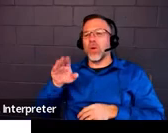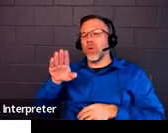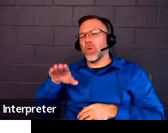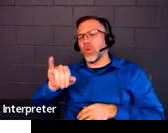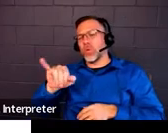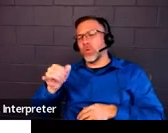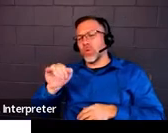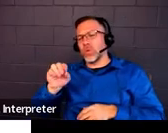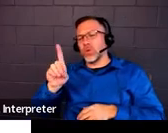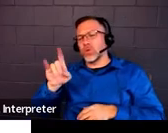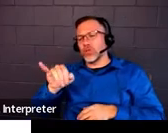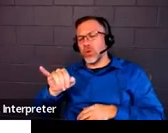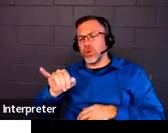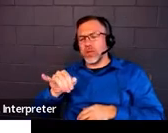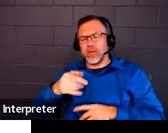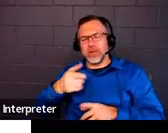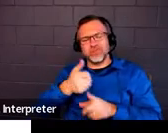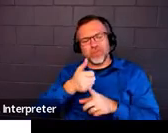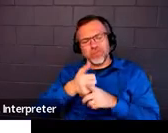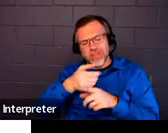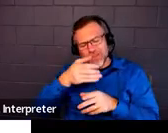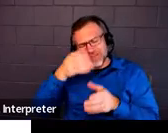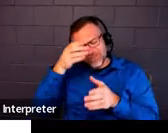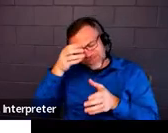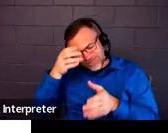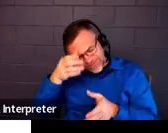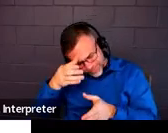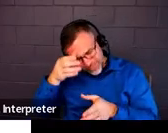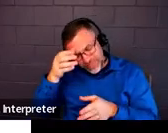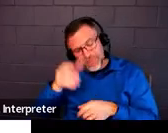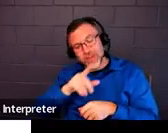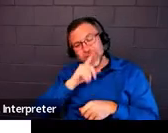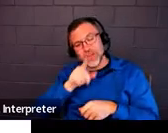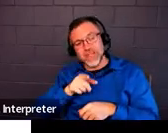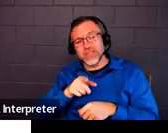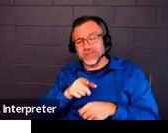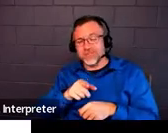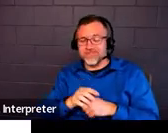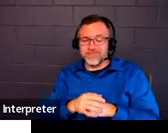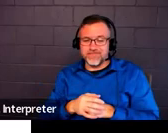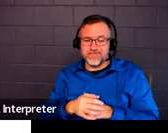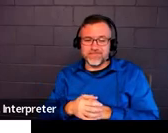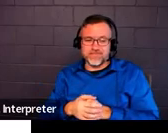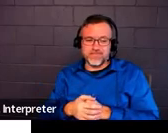good resource. Like she really is. She really is.